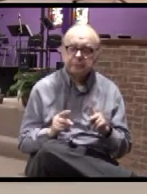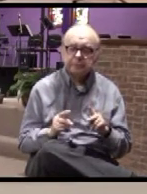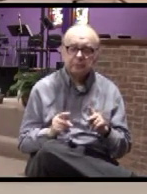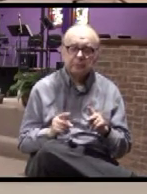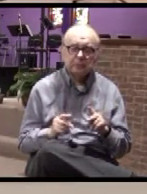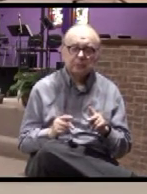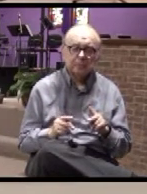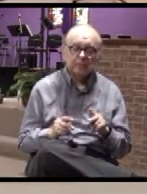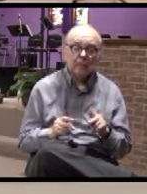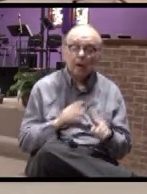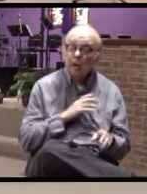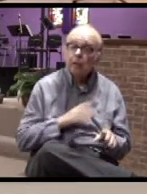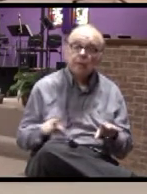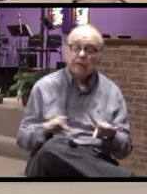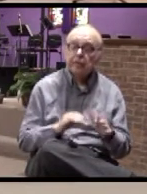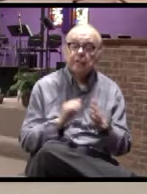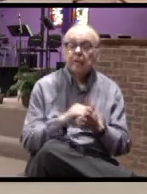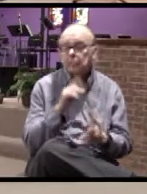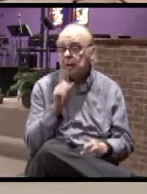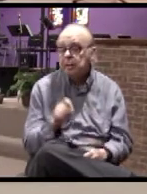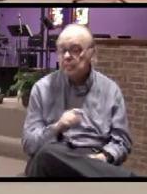Isn't that what Christ did?